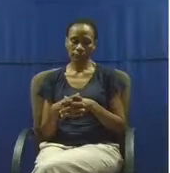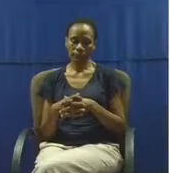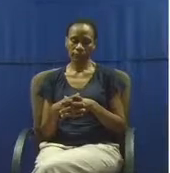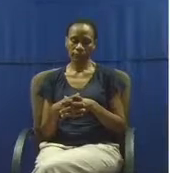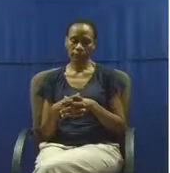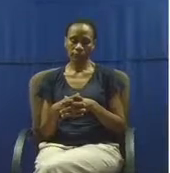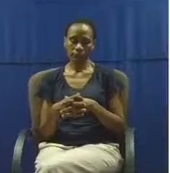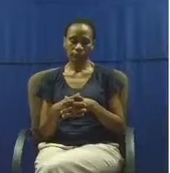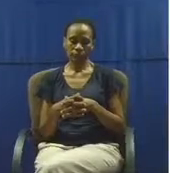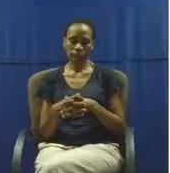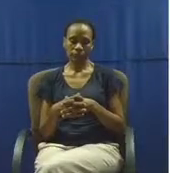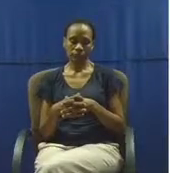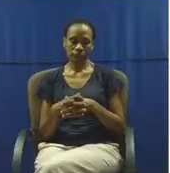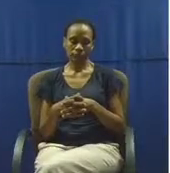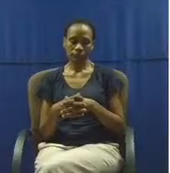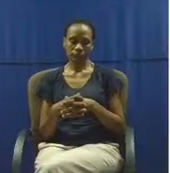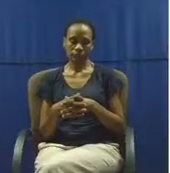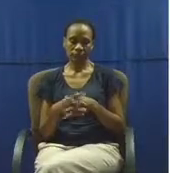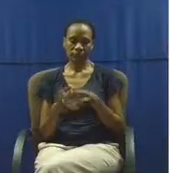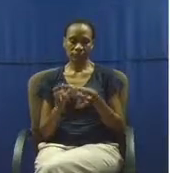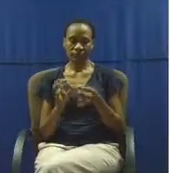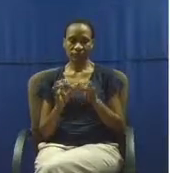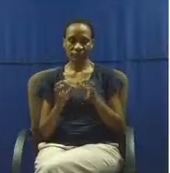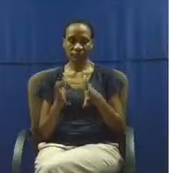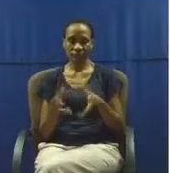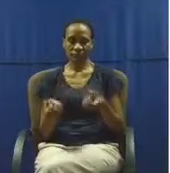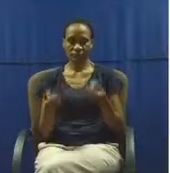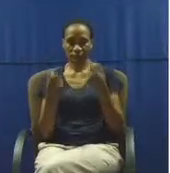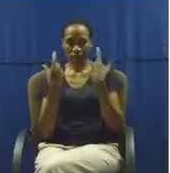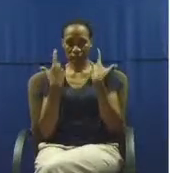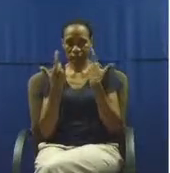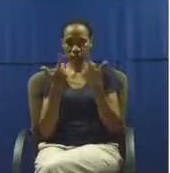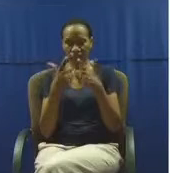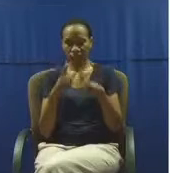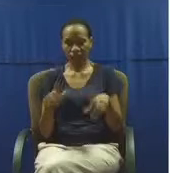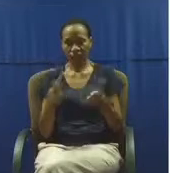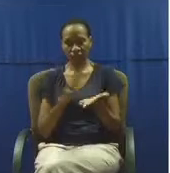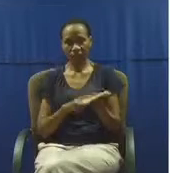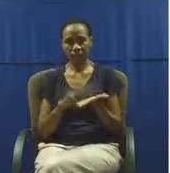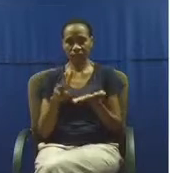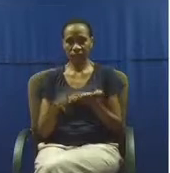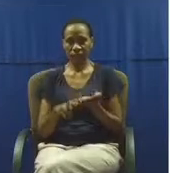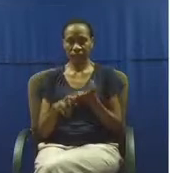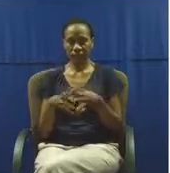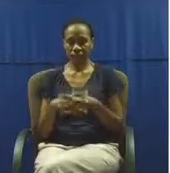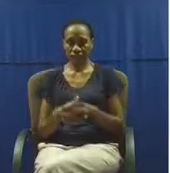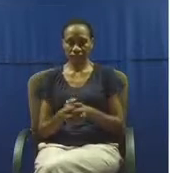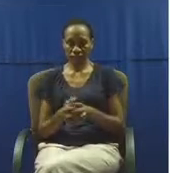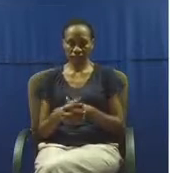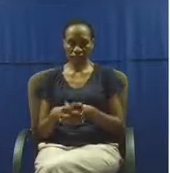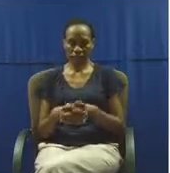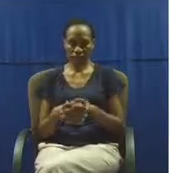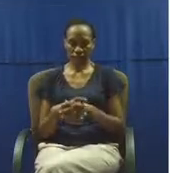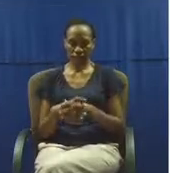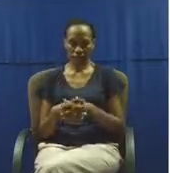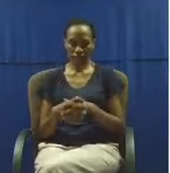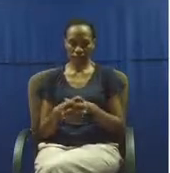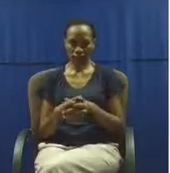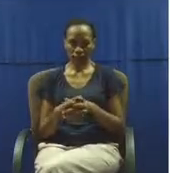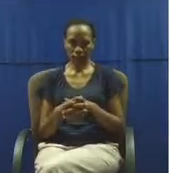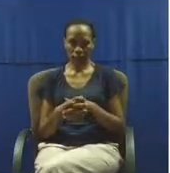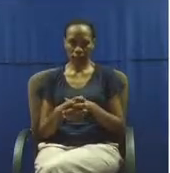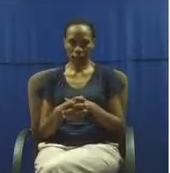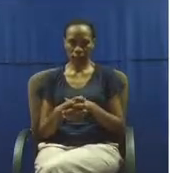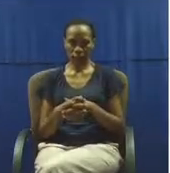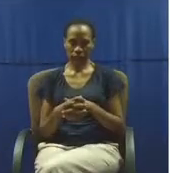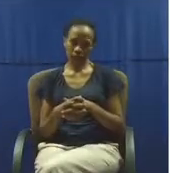muvhuso ndi one ane a khwaṱhisa ikonomi arali o manḓafhadziwa